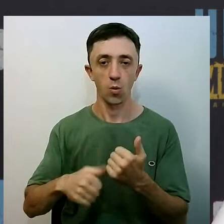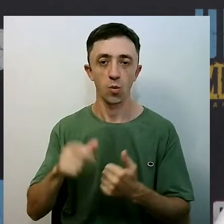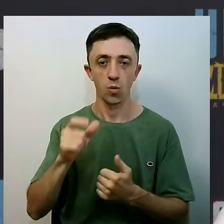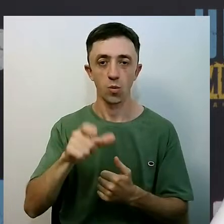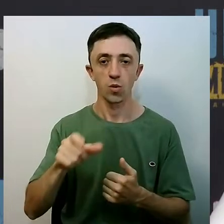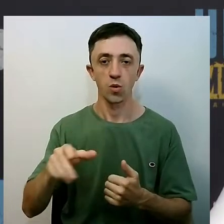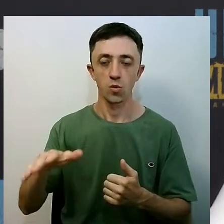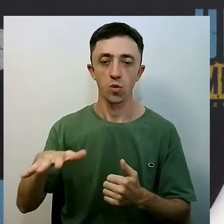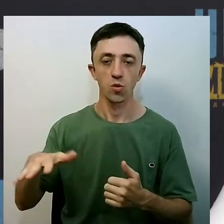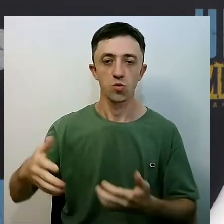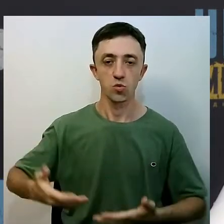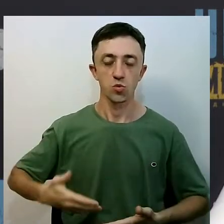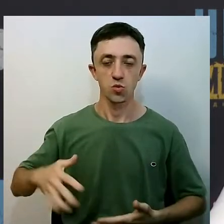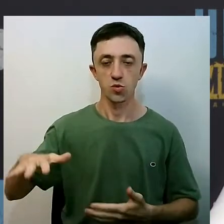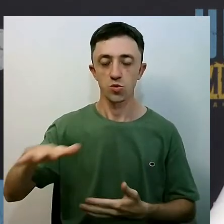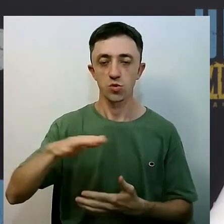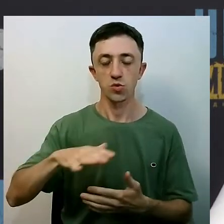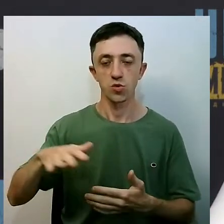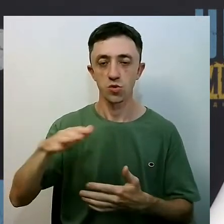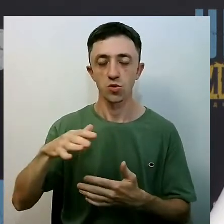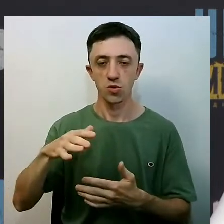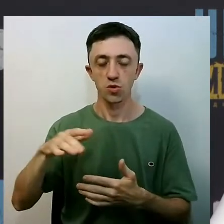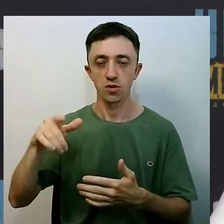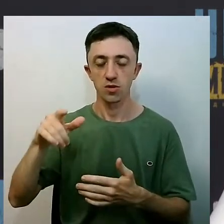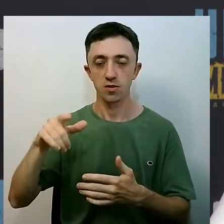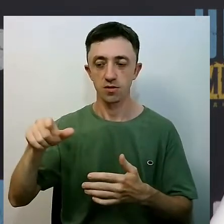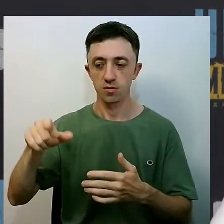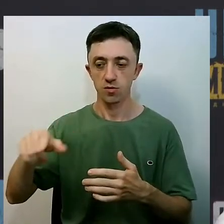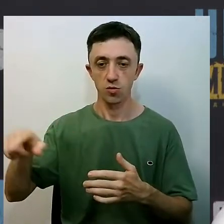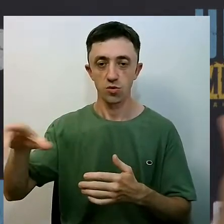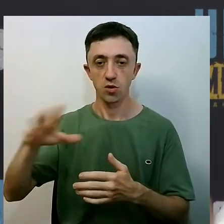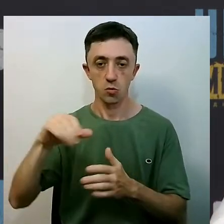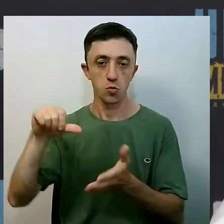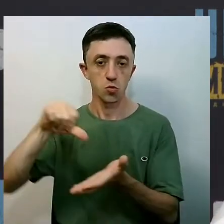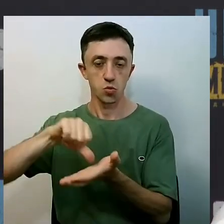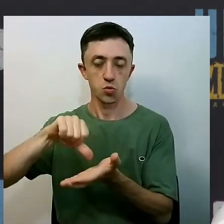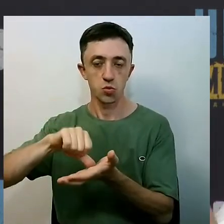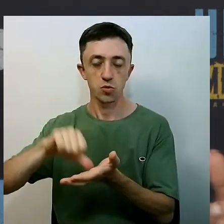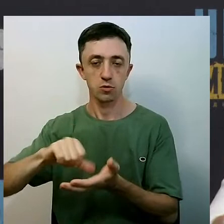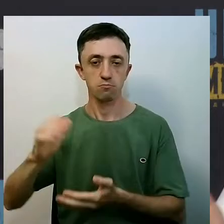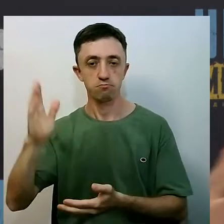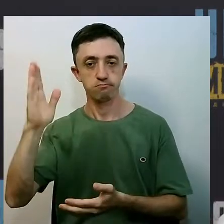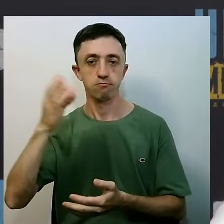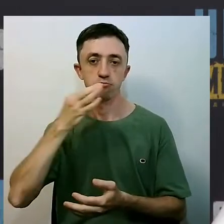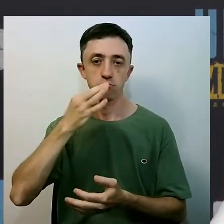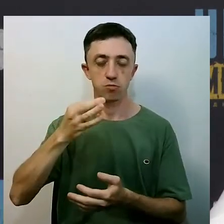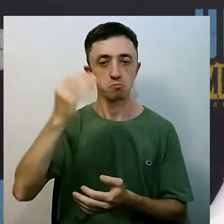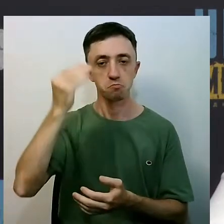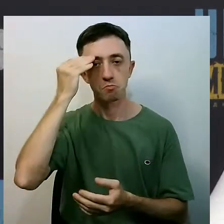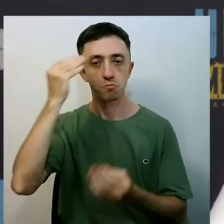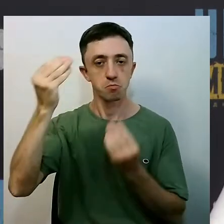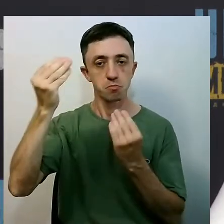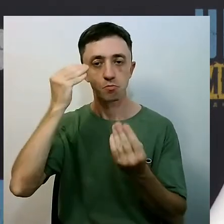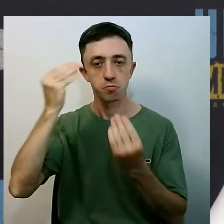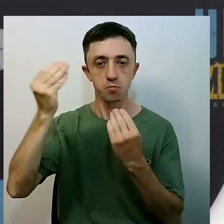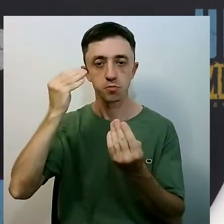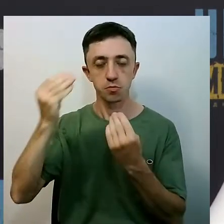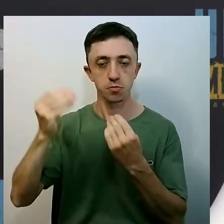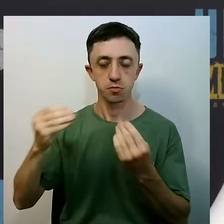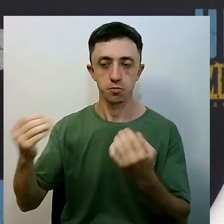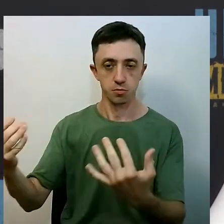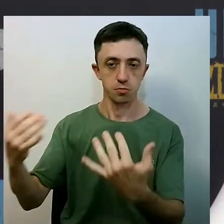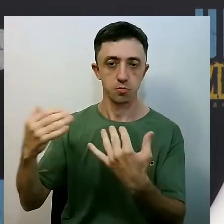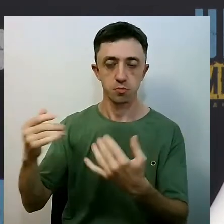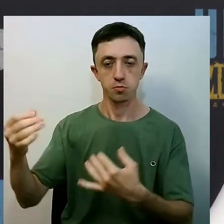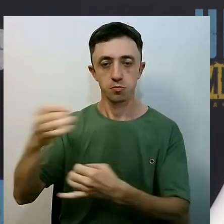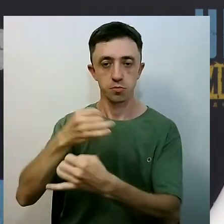there should be the discussion inside the community, and the population of territorial communities can